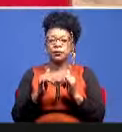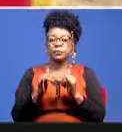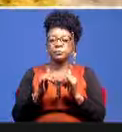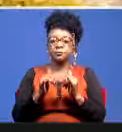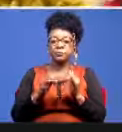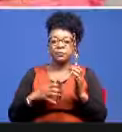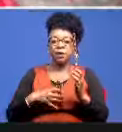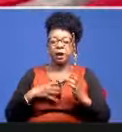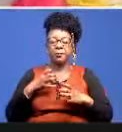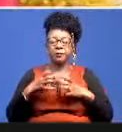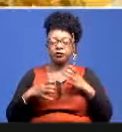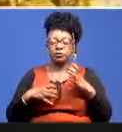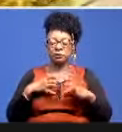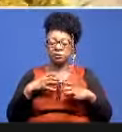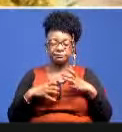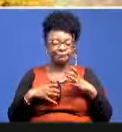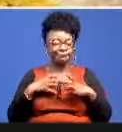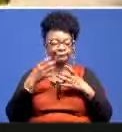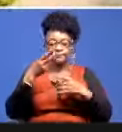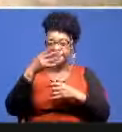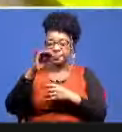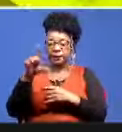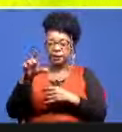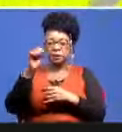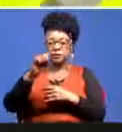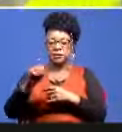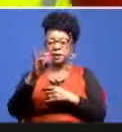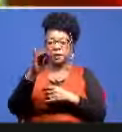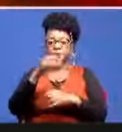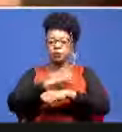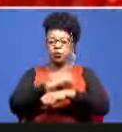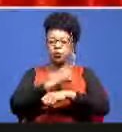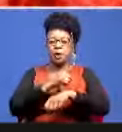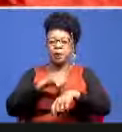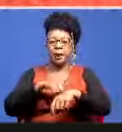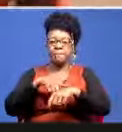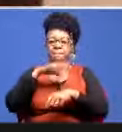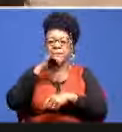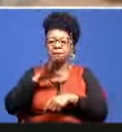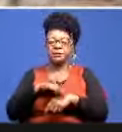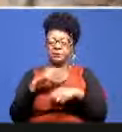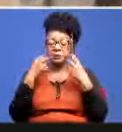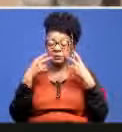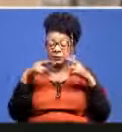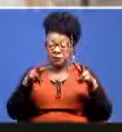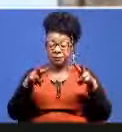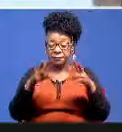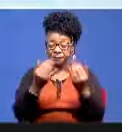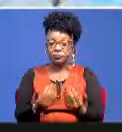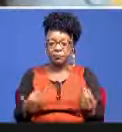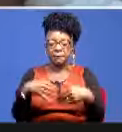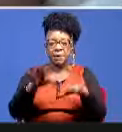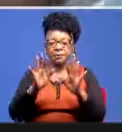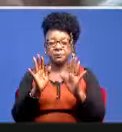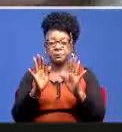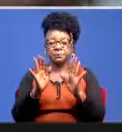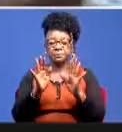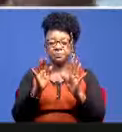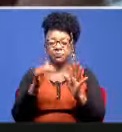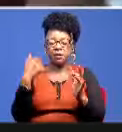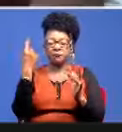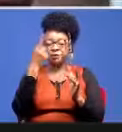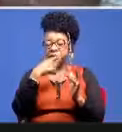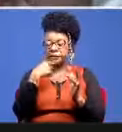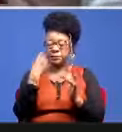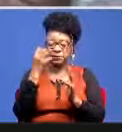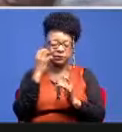Emotions ran high at Hillside Endarasha Academy after parents viewed charred remains of their children. Their face full of